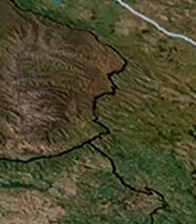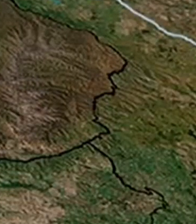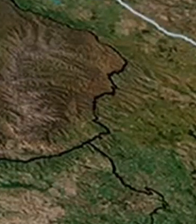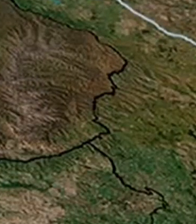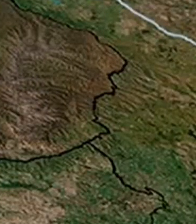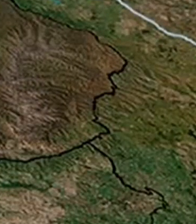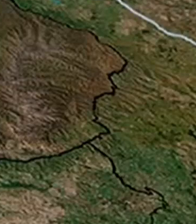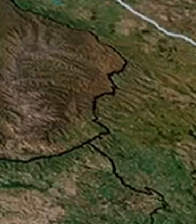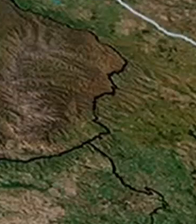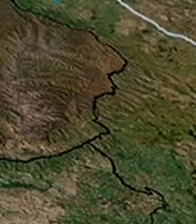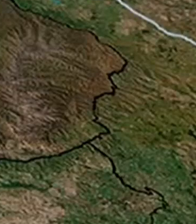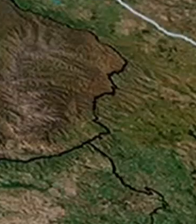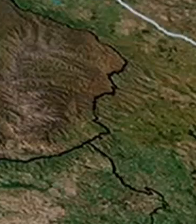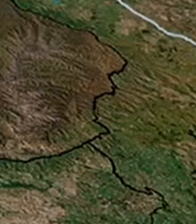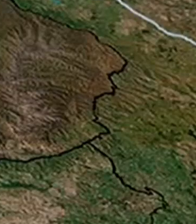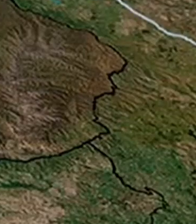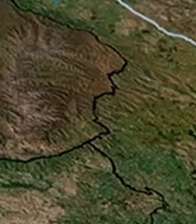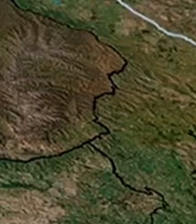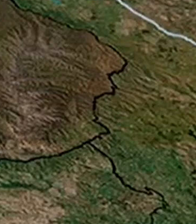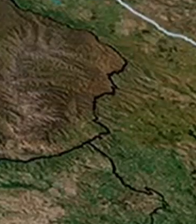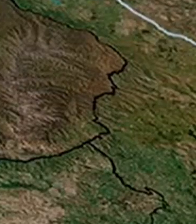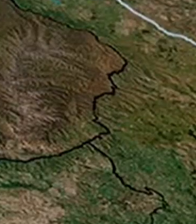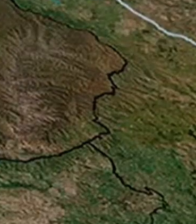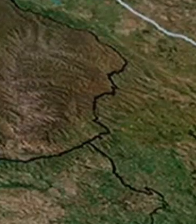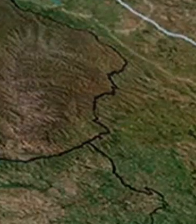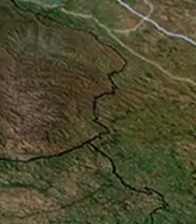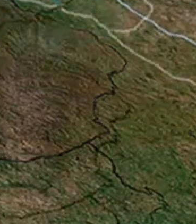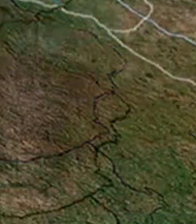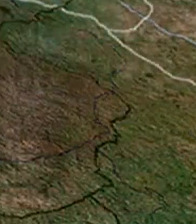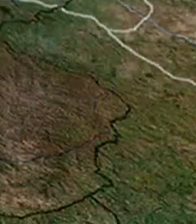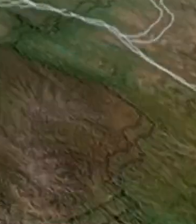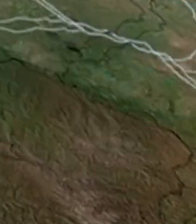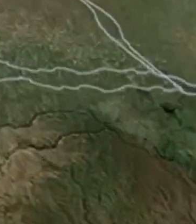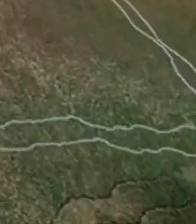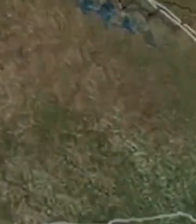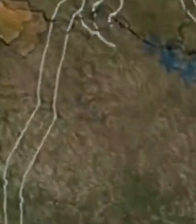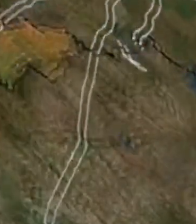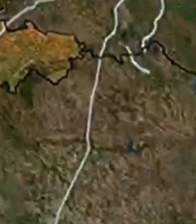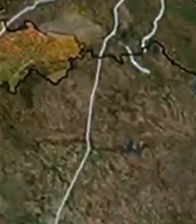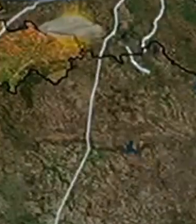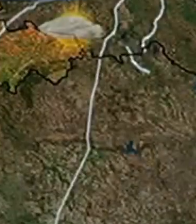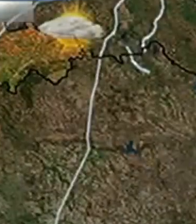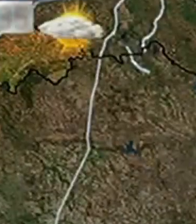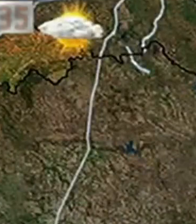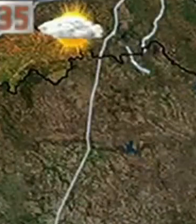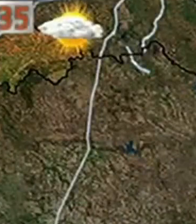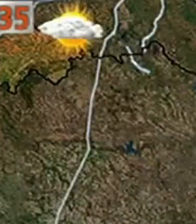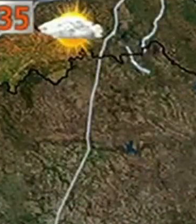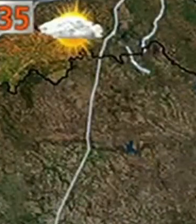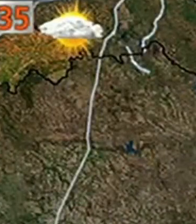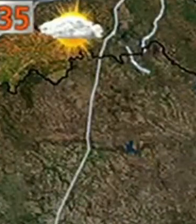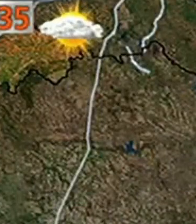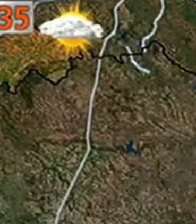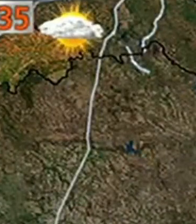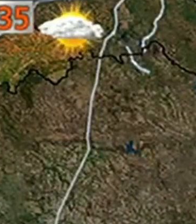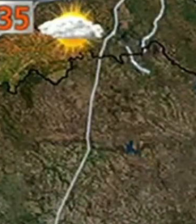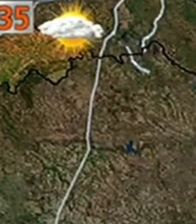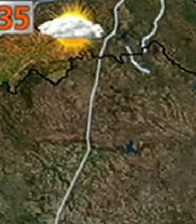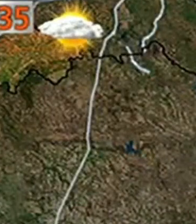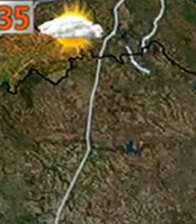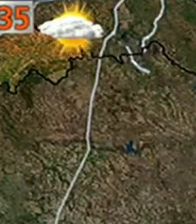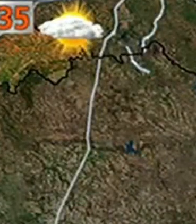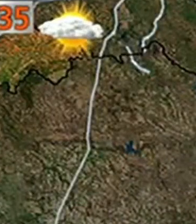tla be ke go digrata di le 32. Fa Frankfurt yona e tla be ke me go digrata di le 31. Re konosetsa re